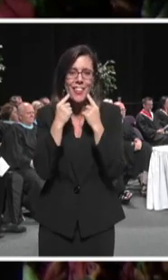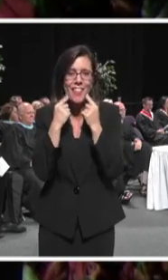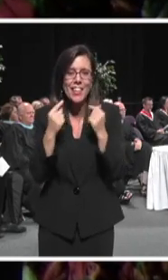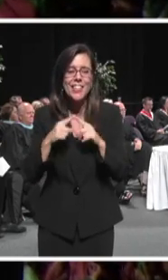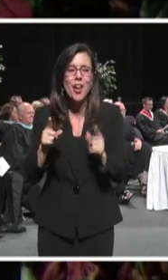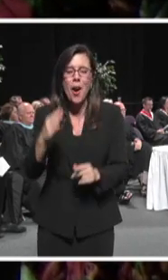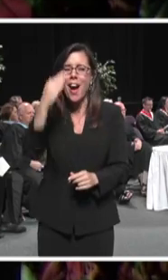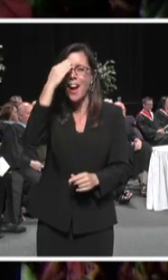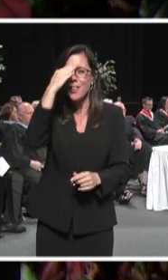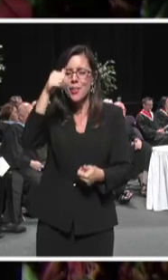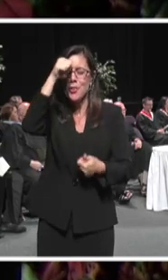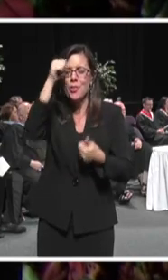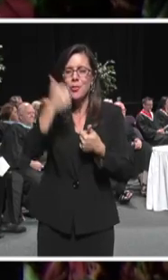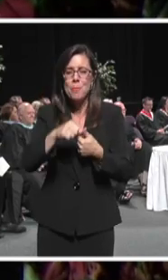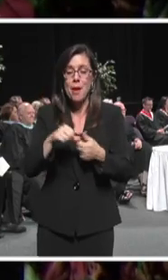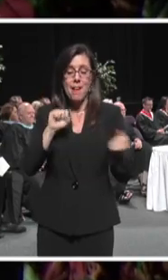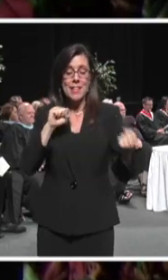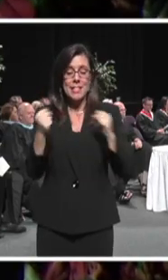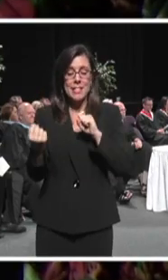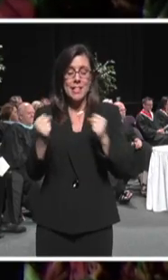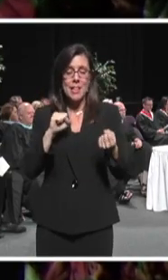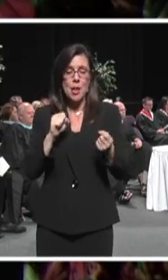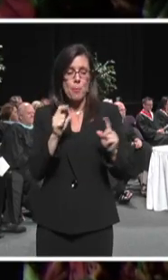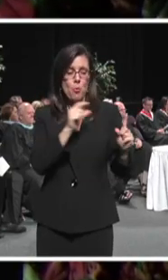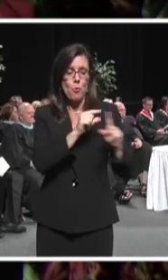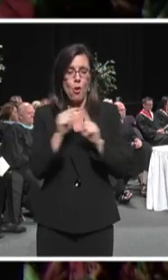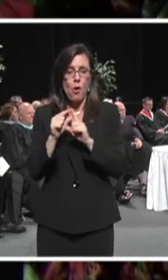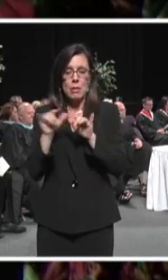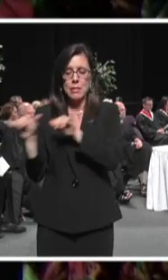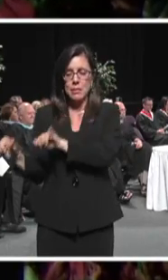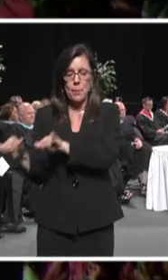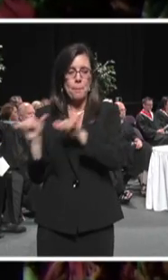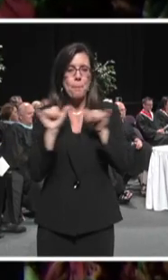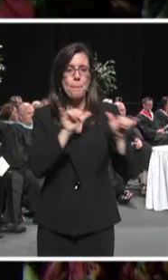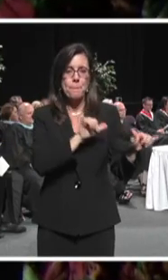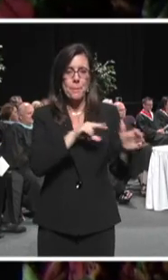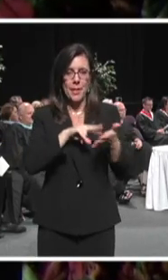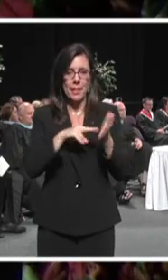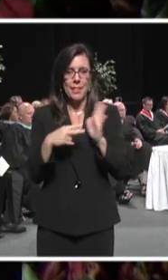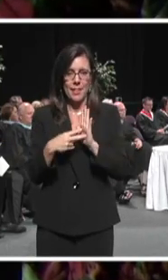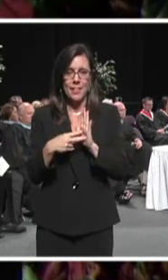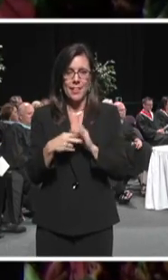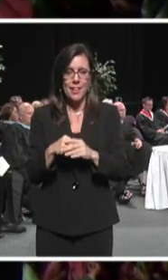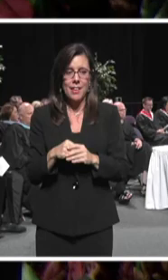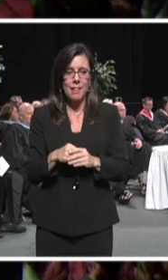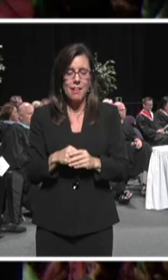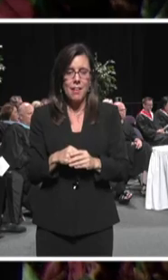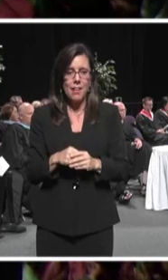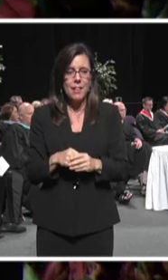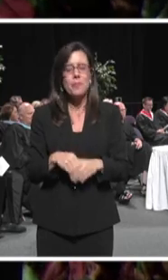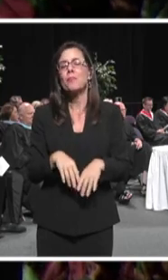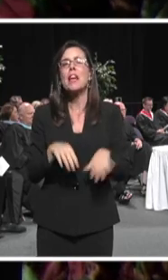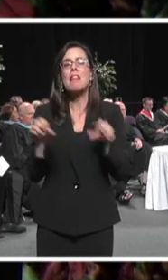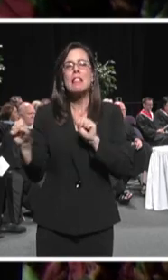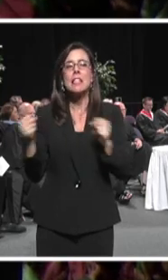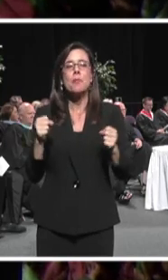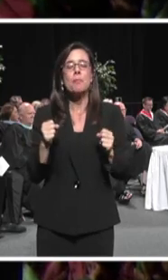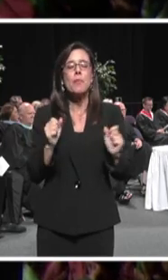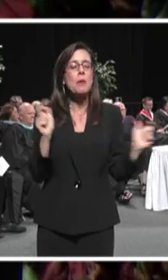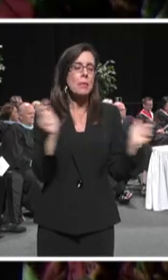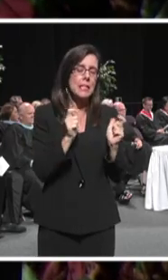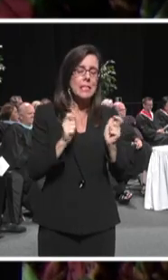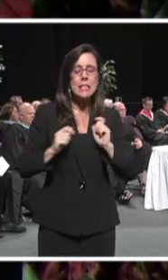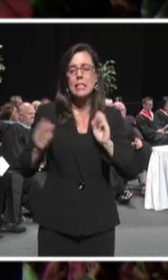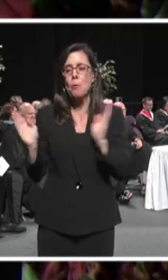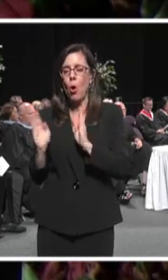So I know that you remember that a synonym are words that have essentially the same meaning. Common synonyms: petite and